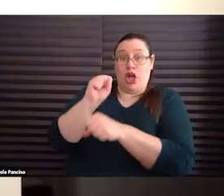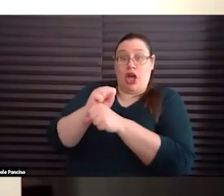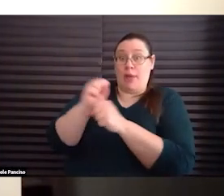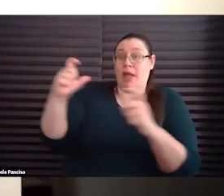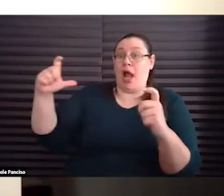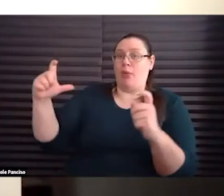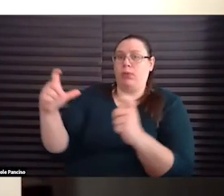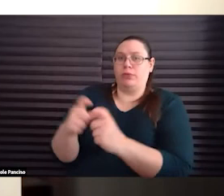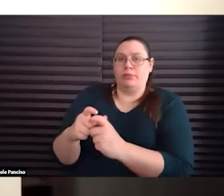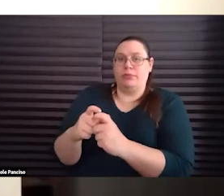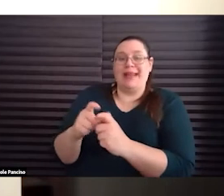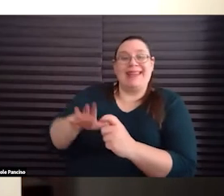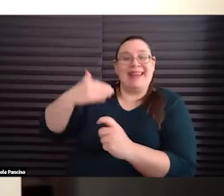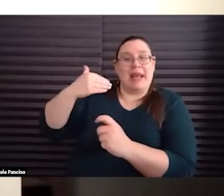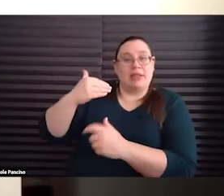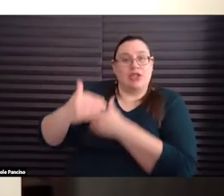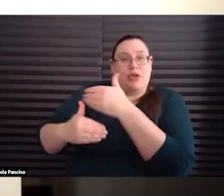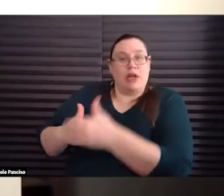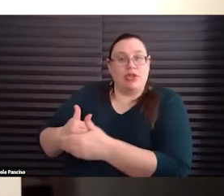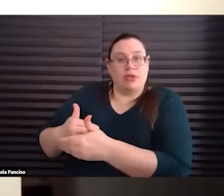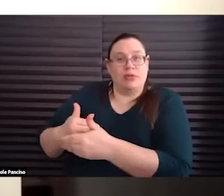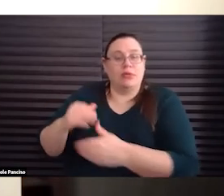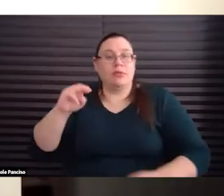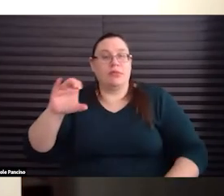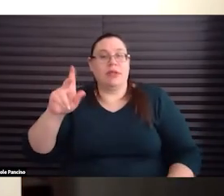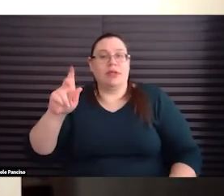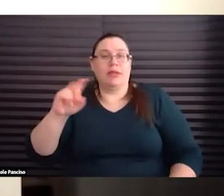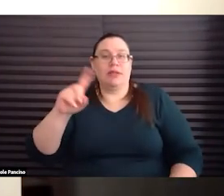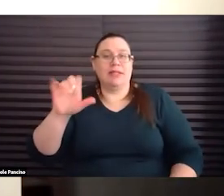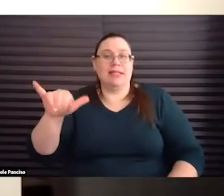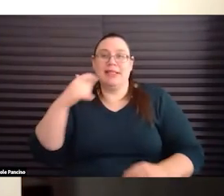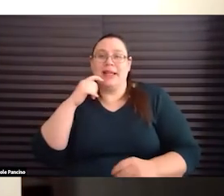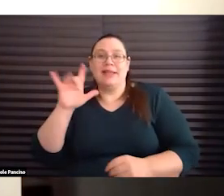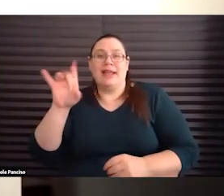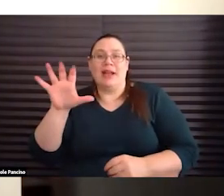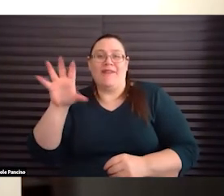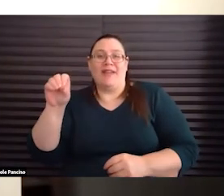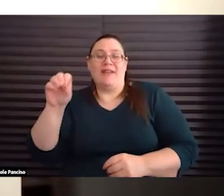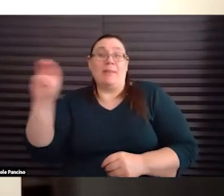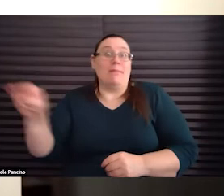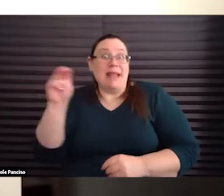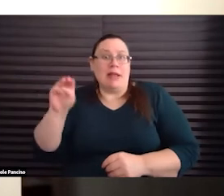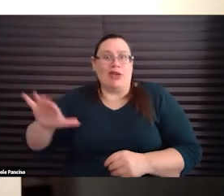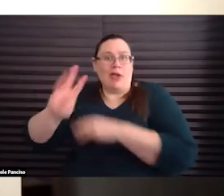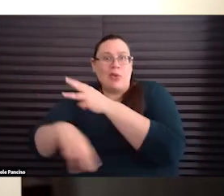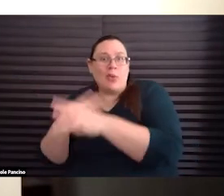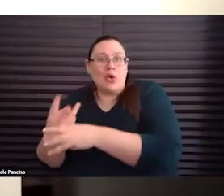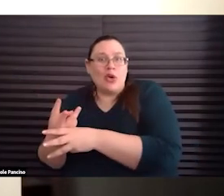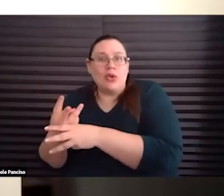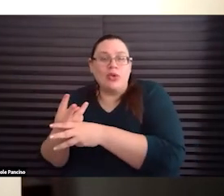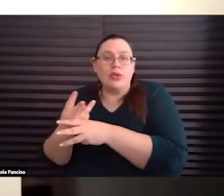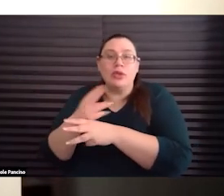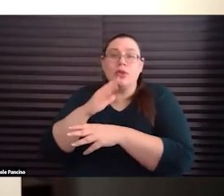the next generation. McKinsey says 850 million globally. Every driver